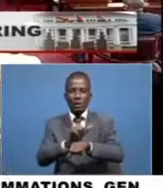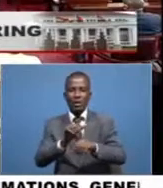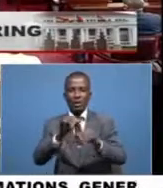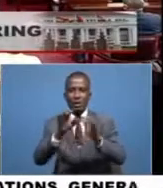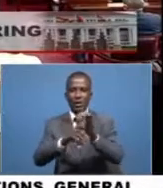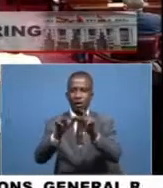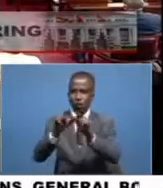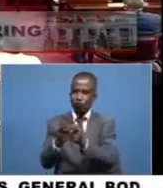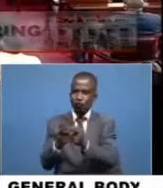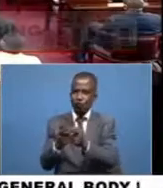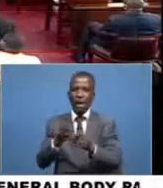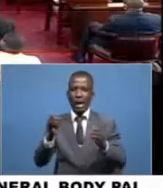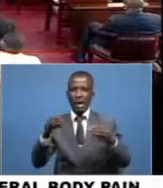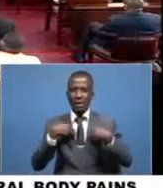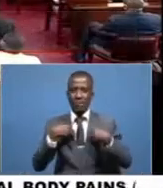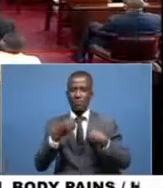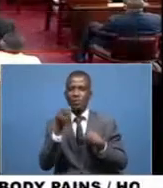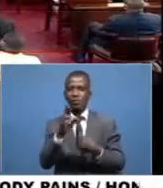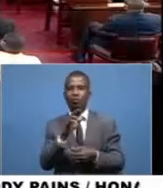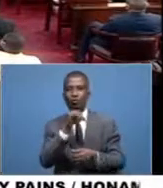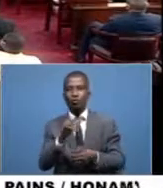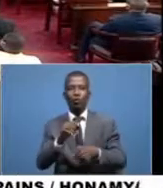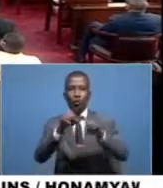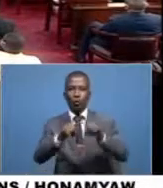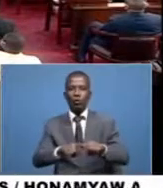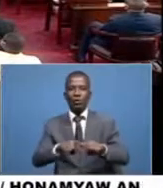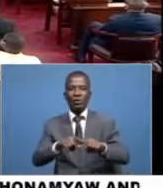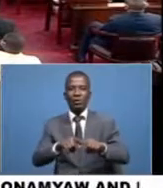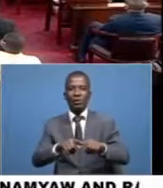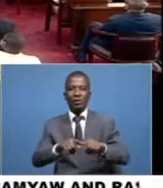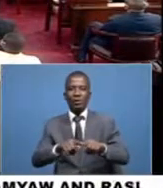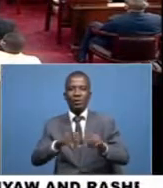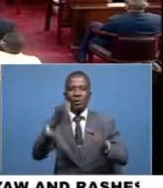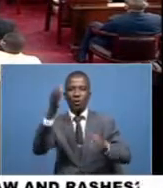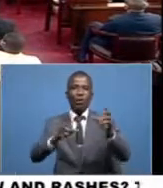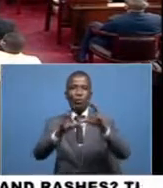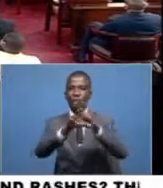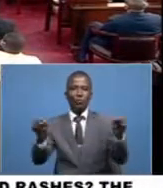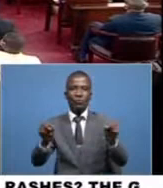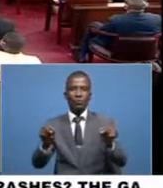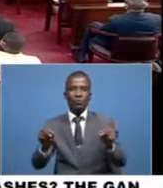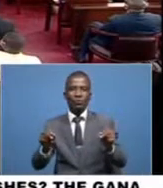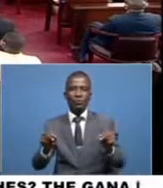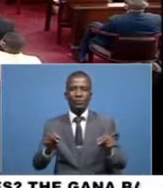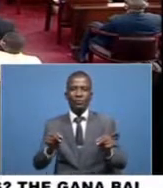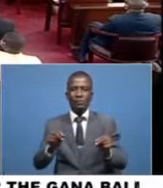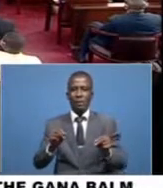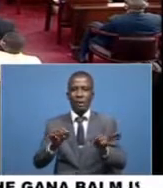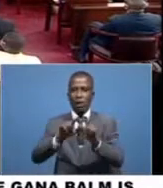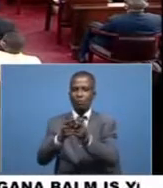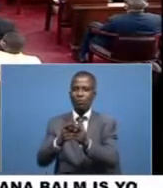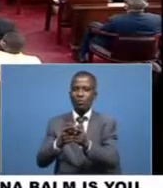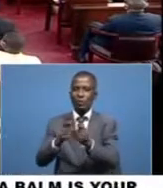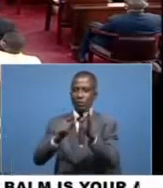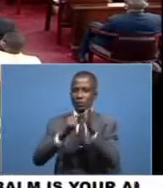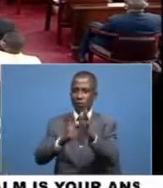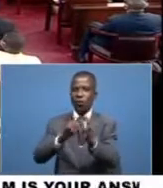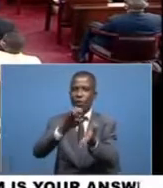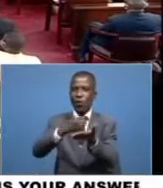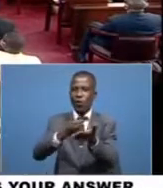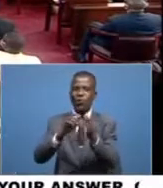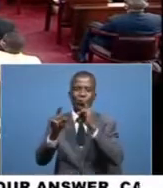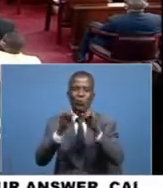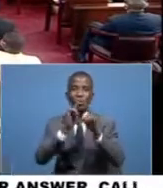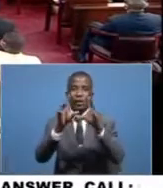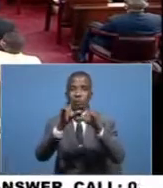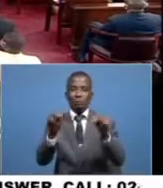will testify or not is none of the court's business. Indeed, a court to insist that the party should testify will amount to the judge